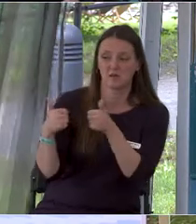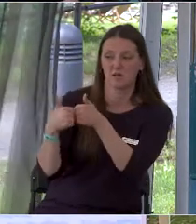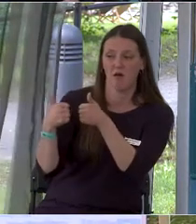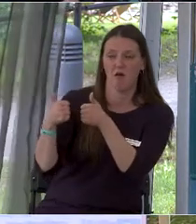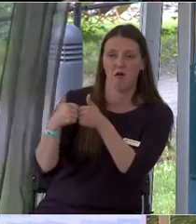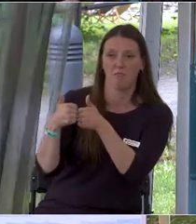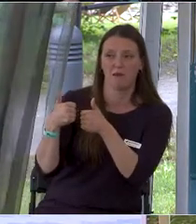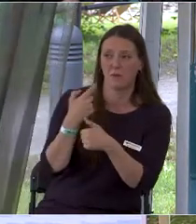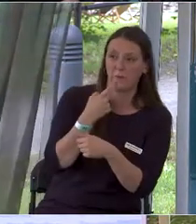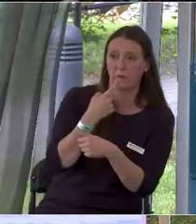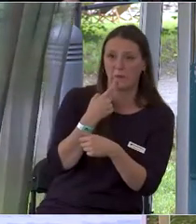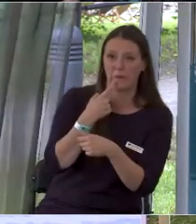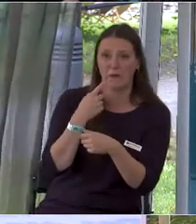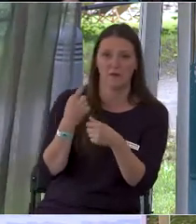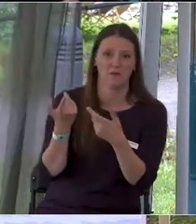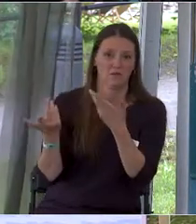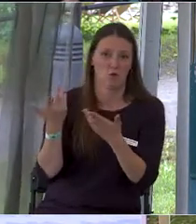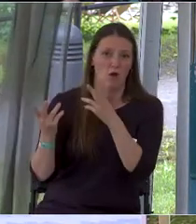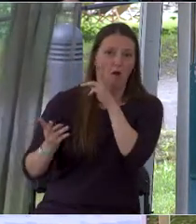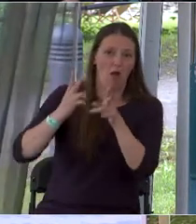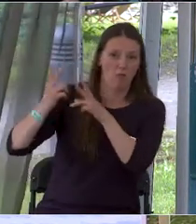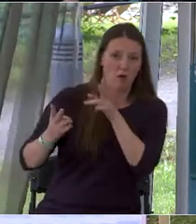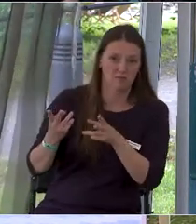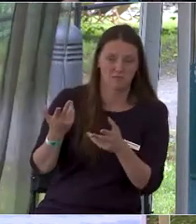what the neighbor was telling on you,